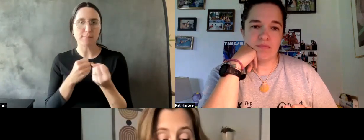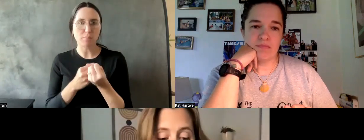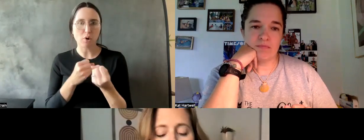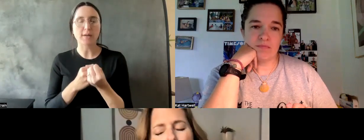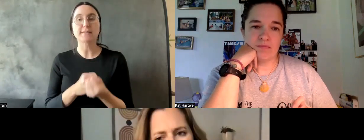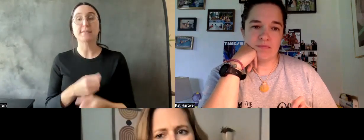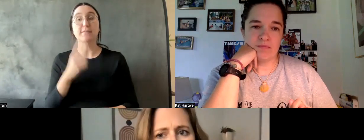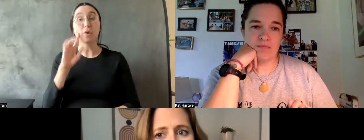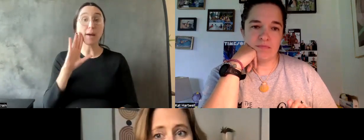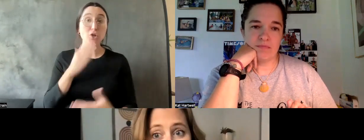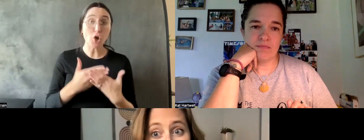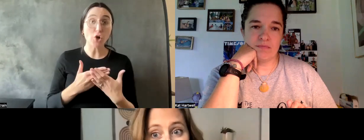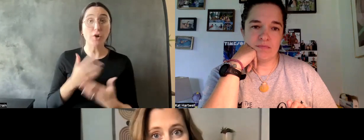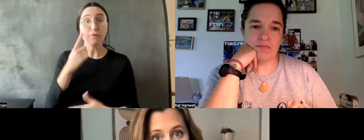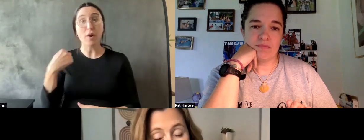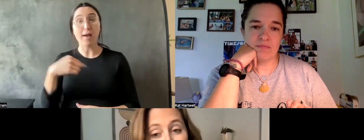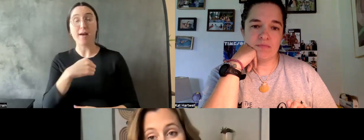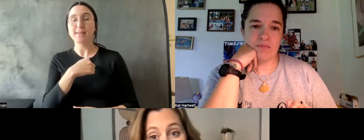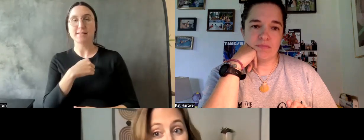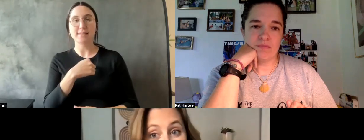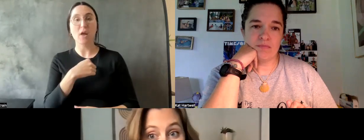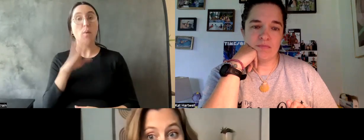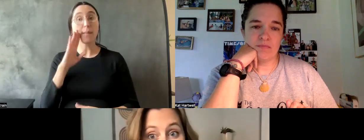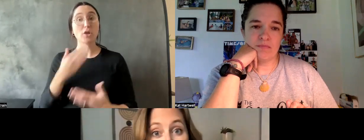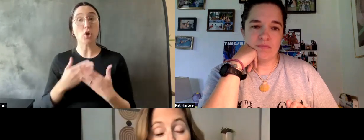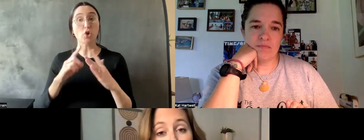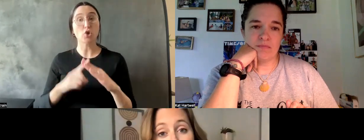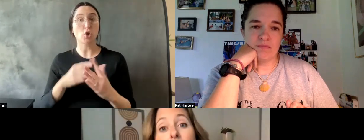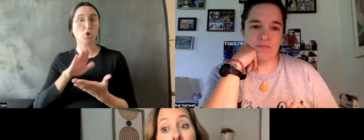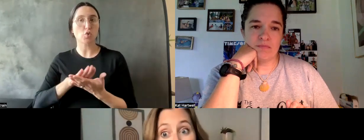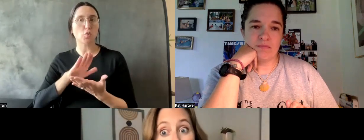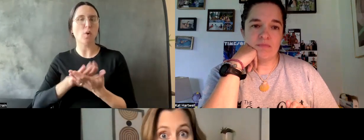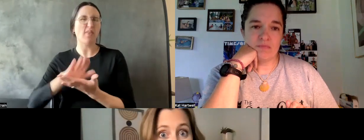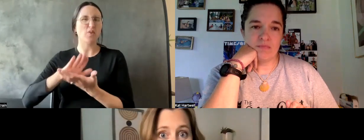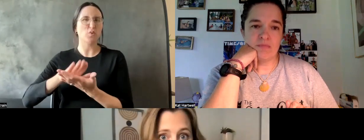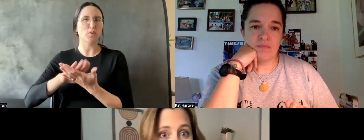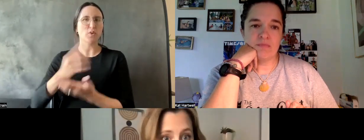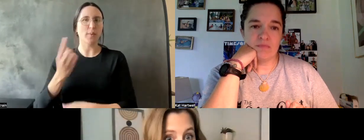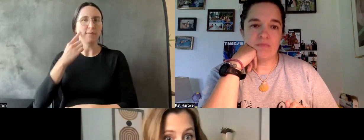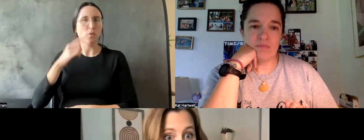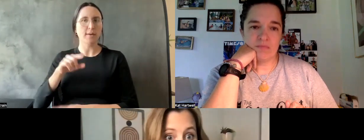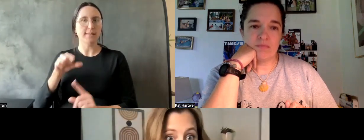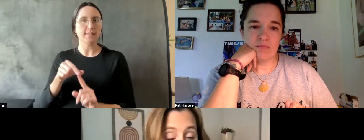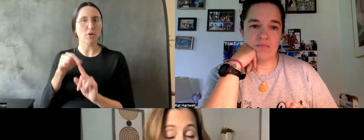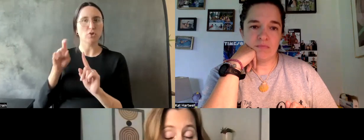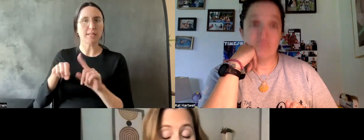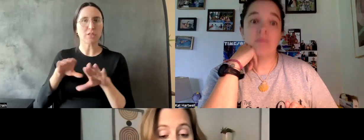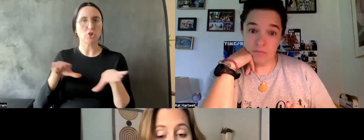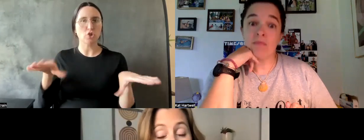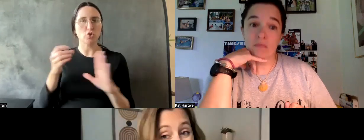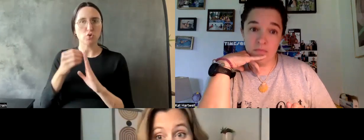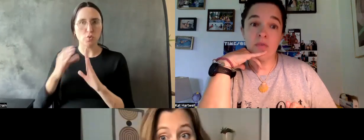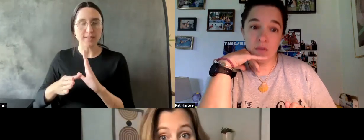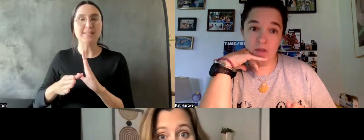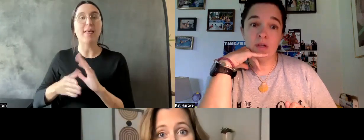her life. And then of course, when she got into school and her school is only for special needs students, then we really started to find people